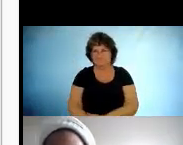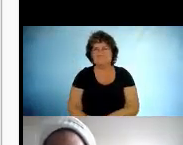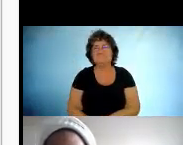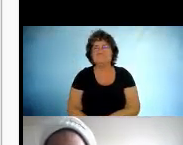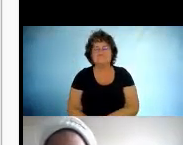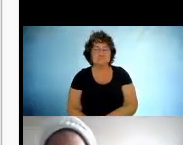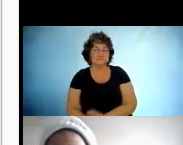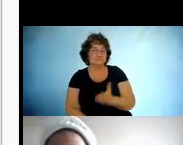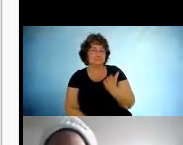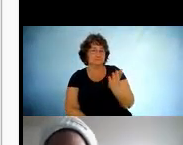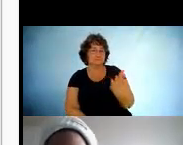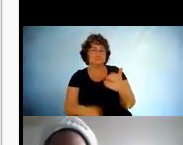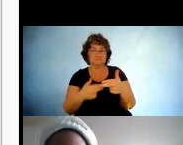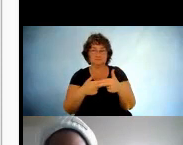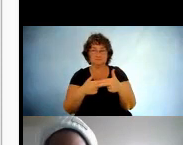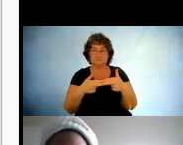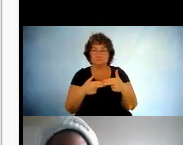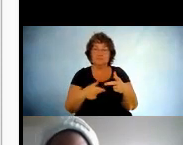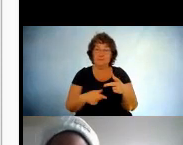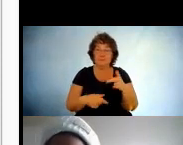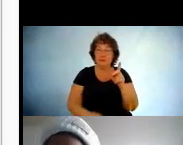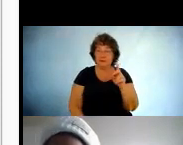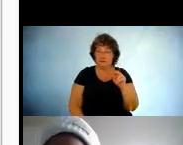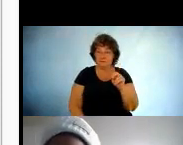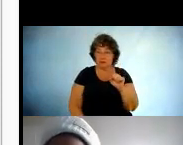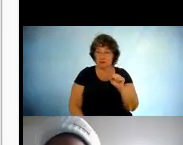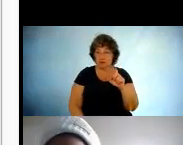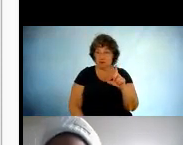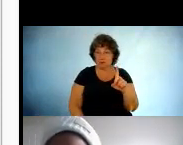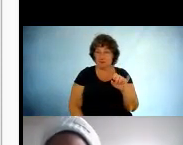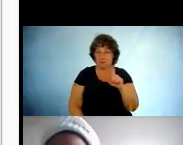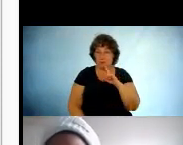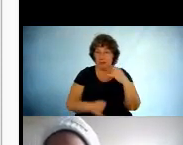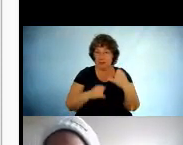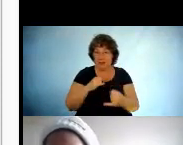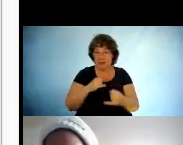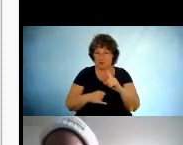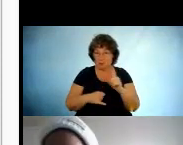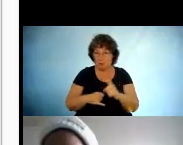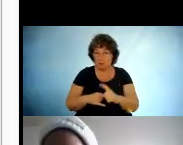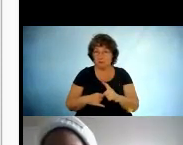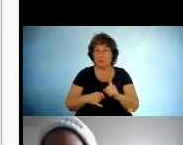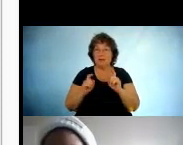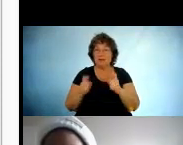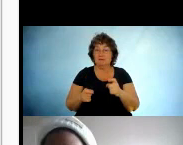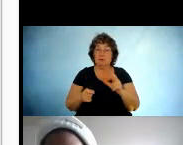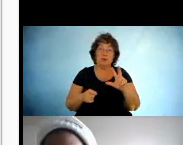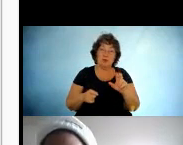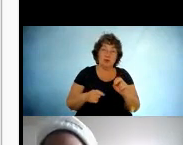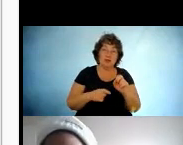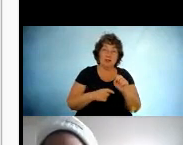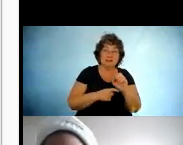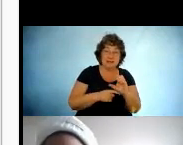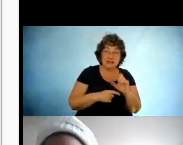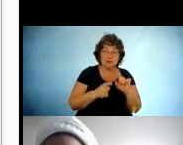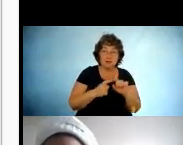these are our last questions, and we're going to give everybody about 30 seconds to a minute to do